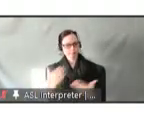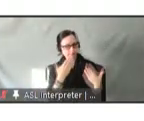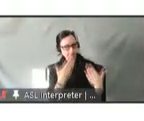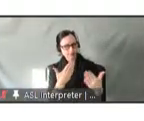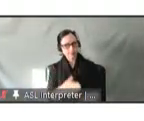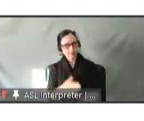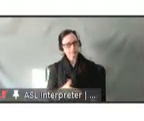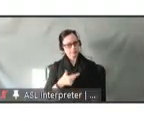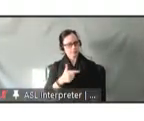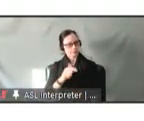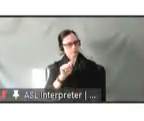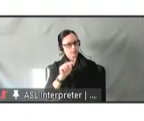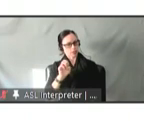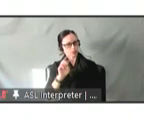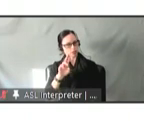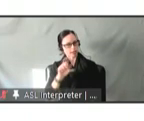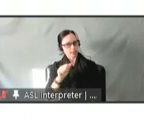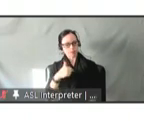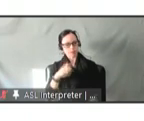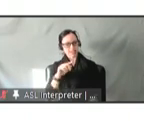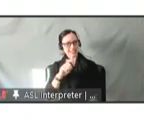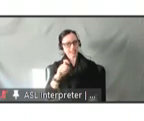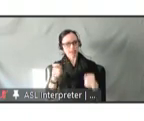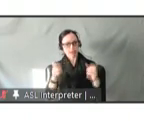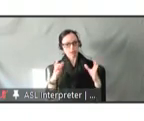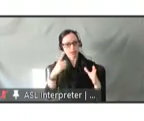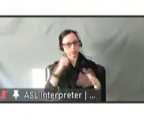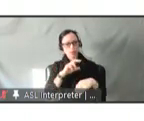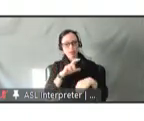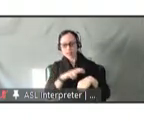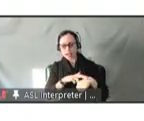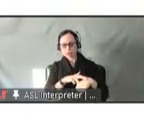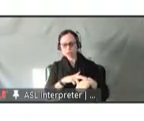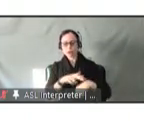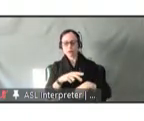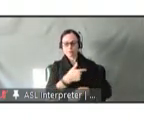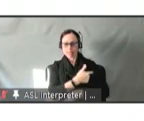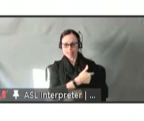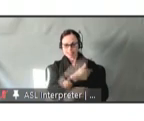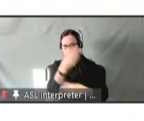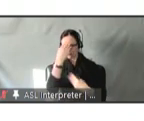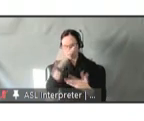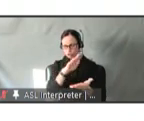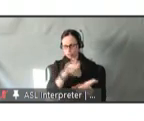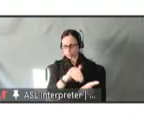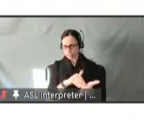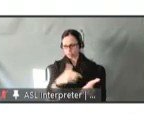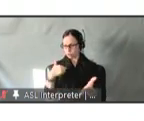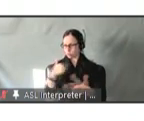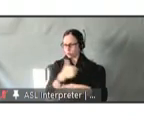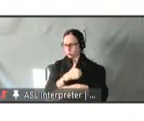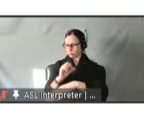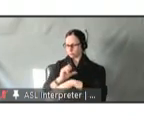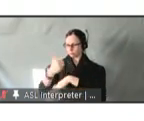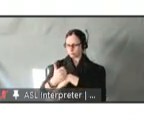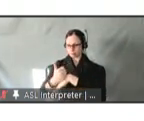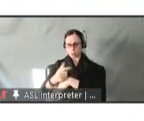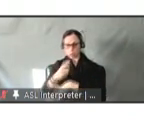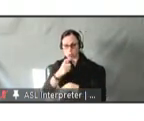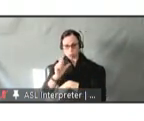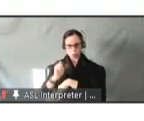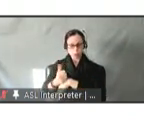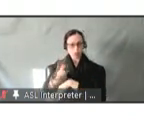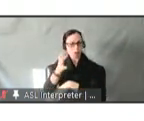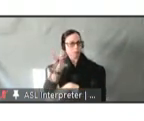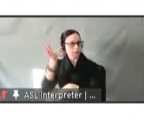My name is Teresa Wrangham. I'm the Executive Director for the National Vaccine Information Center. We were founded by parents of vaccine